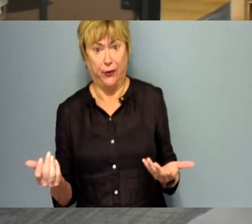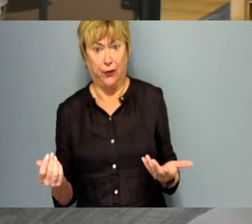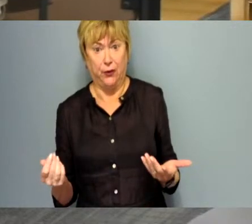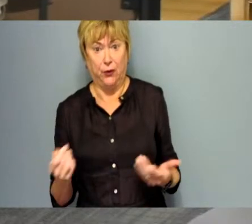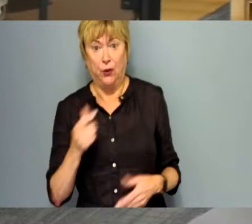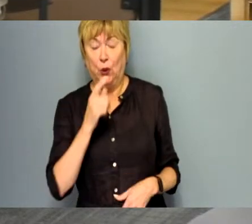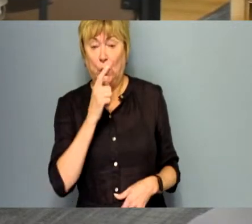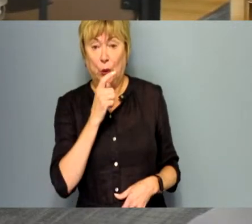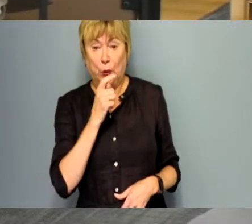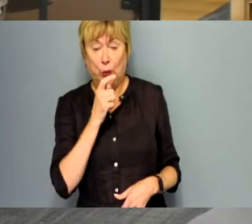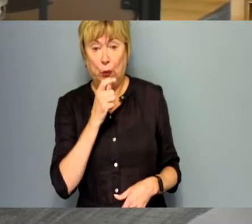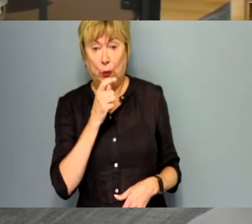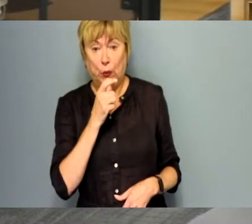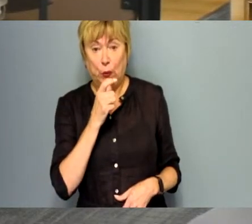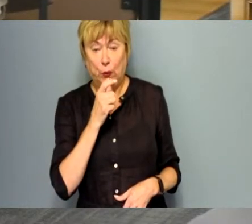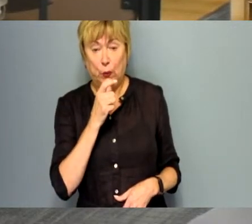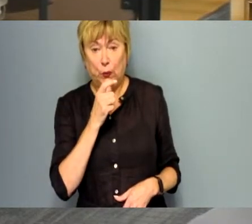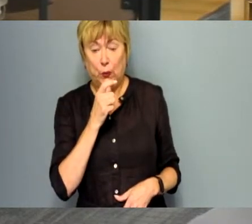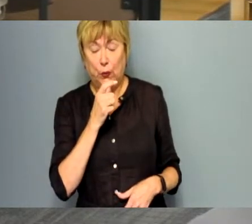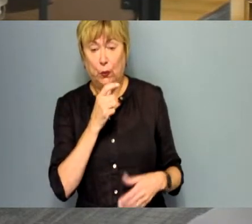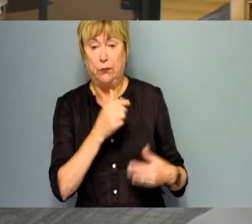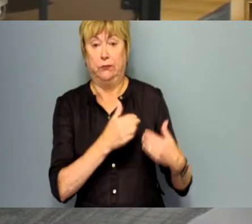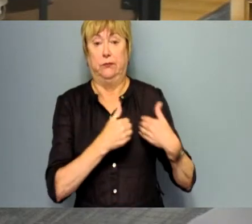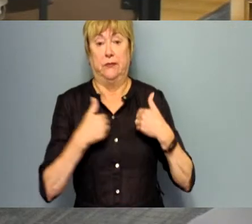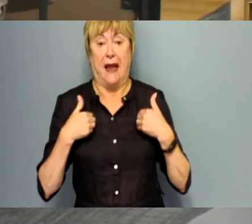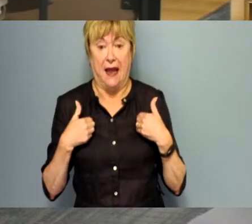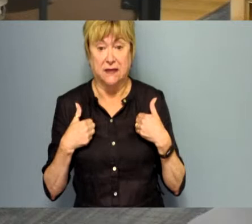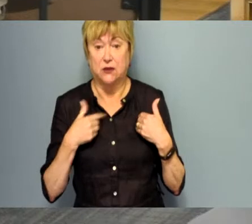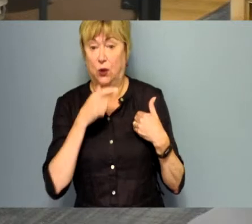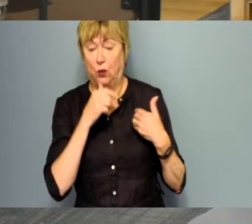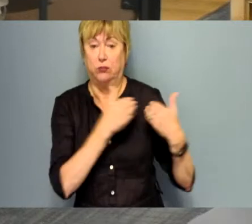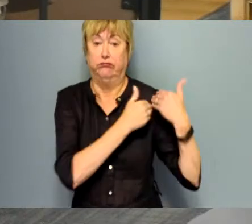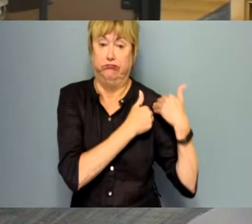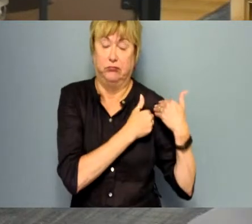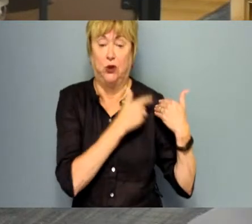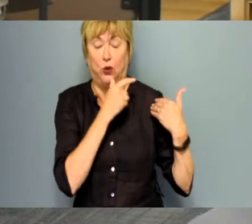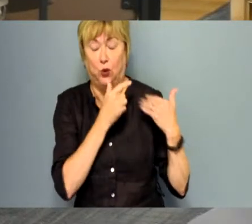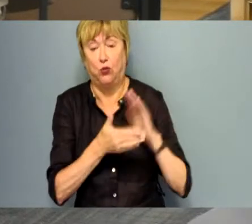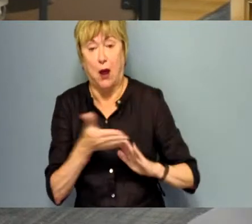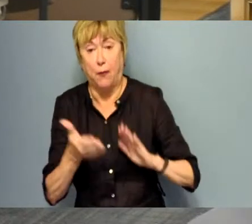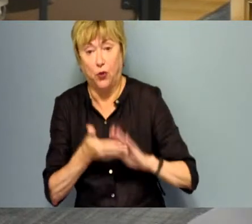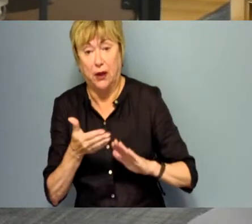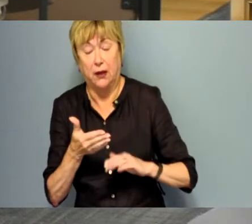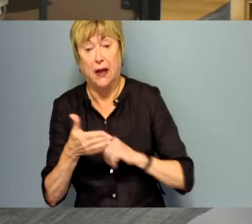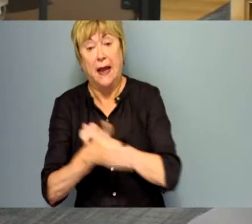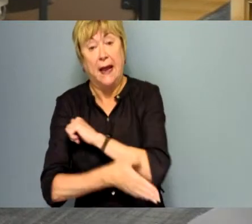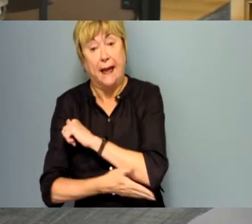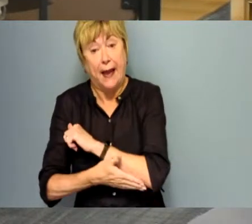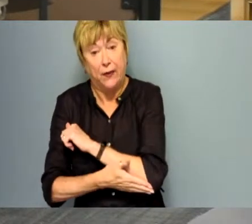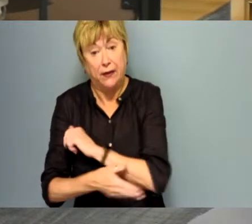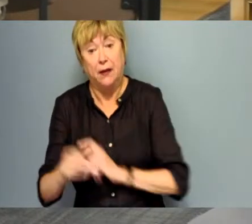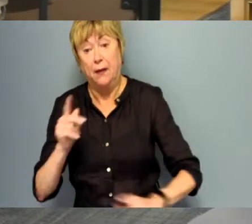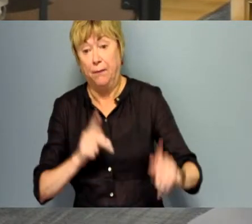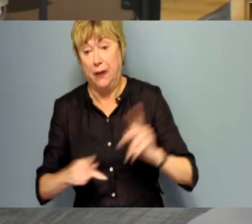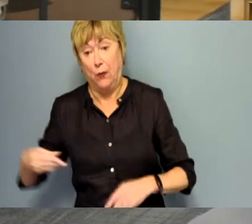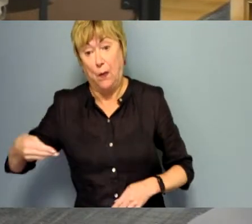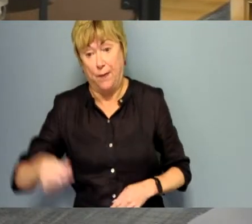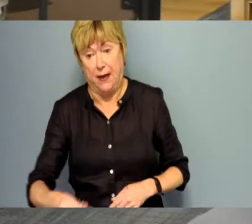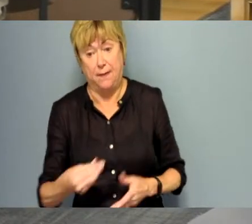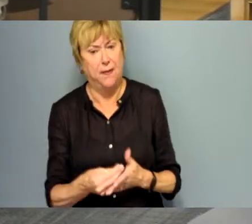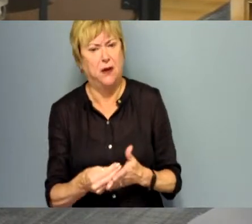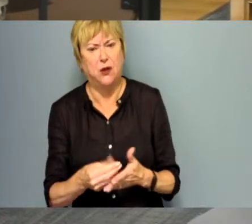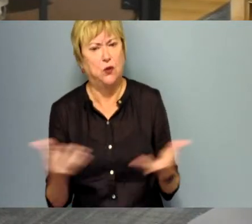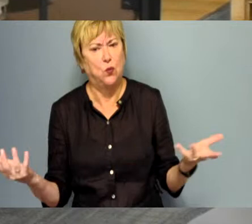Who will ultimately own it and operate it? The county, the people who are paying the money, what's